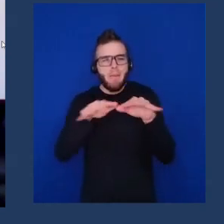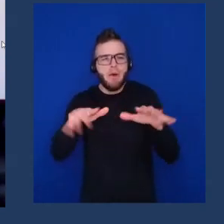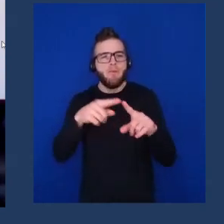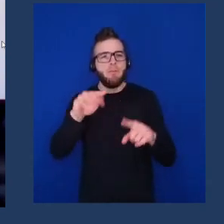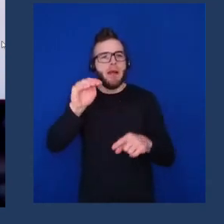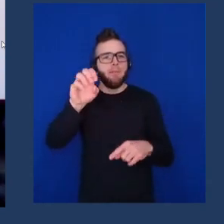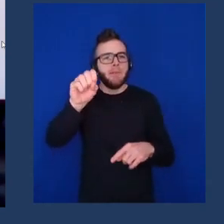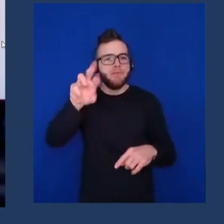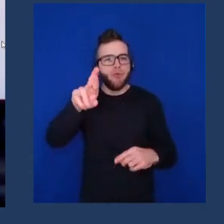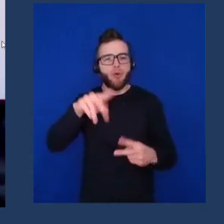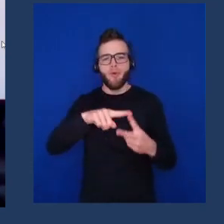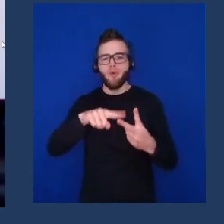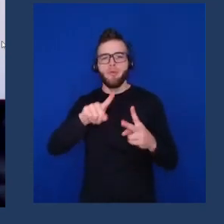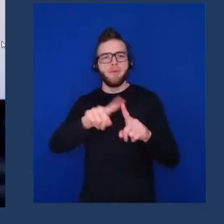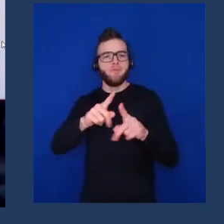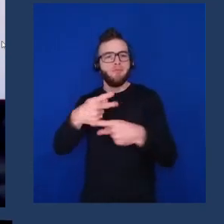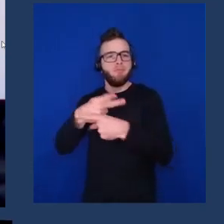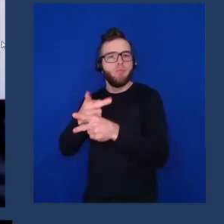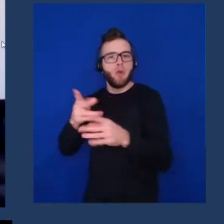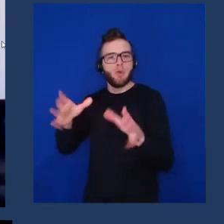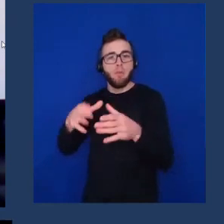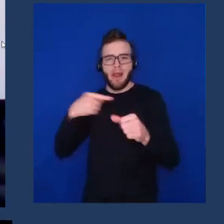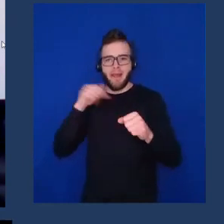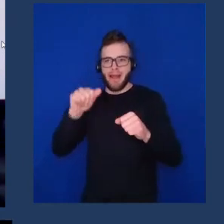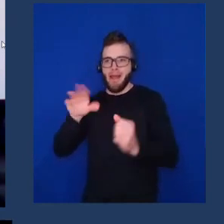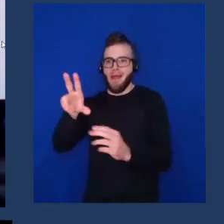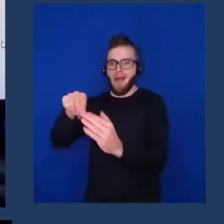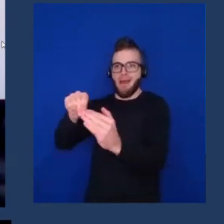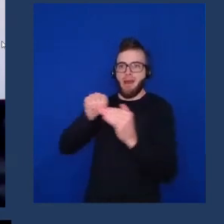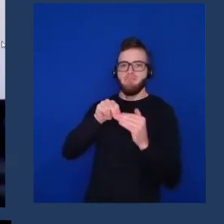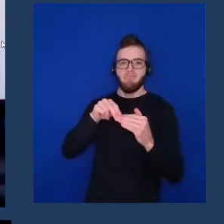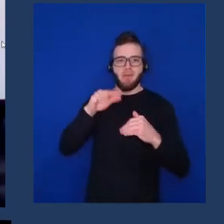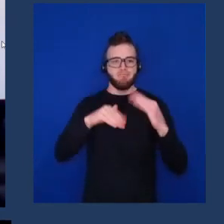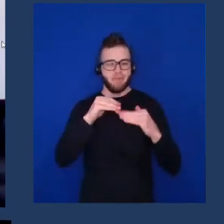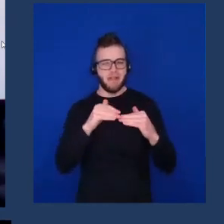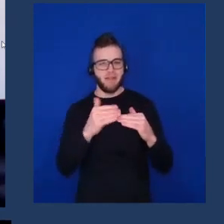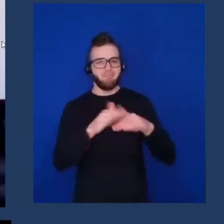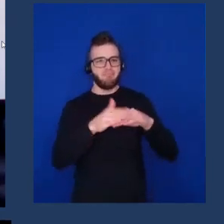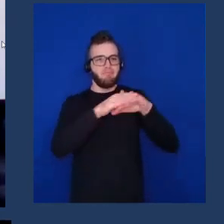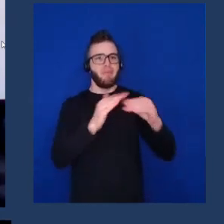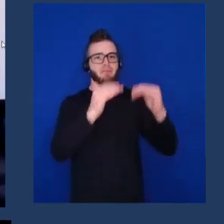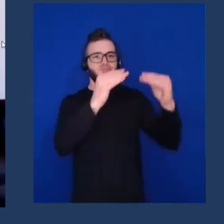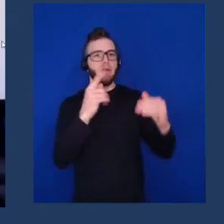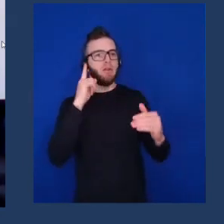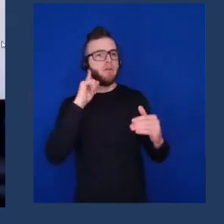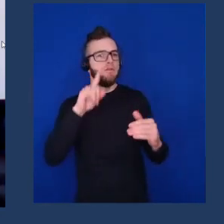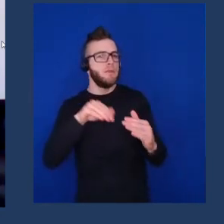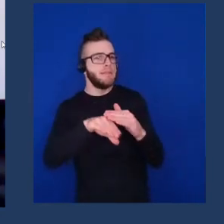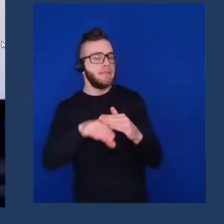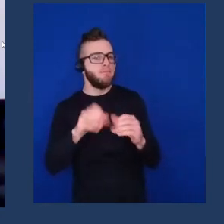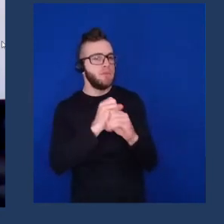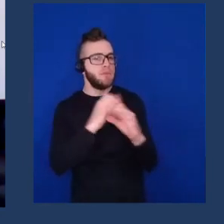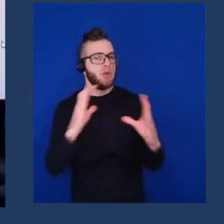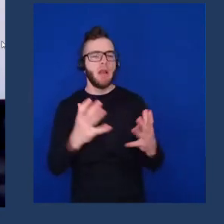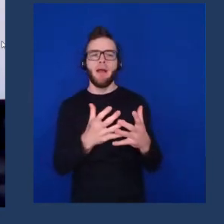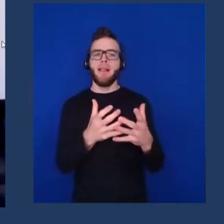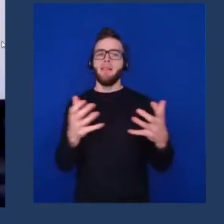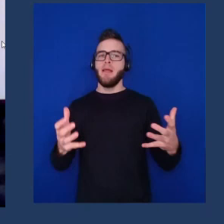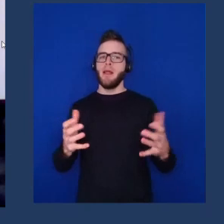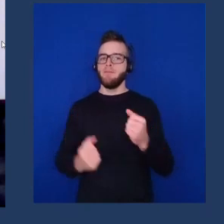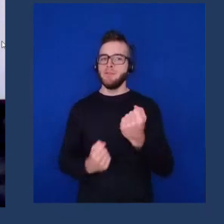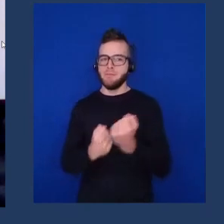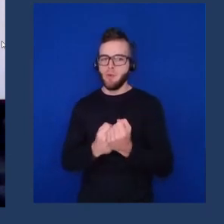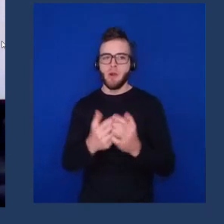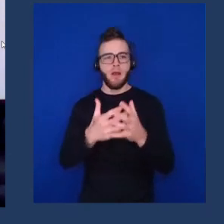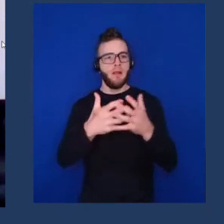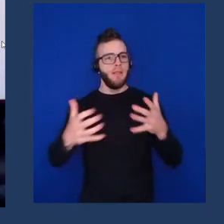and then you can build on top of that and adapt to a lot of the accessibility scenarios. So there's a lot of support, a lot of collaboration, and then also in